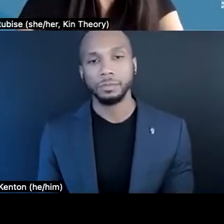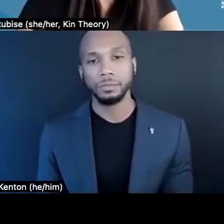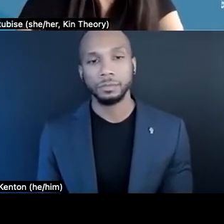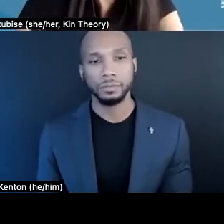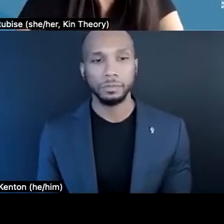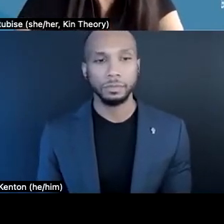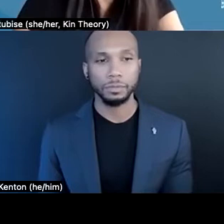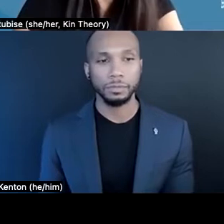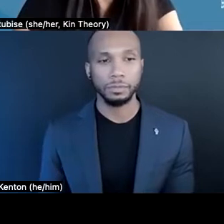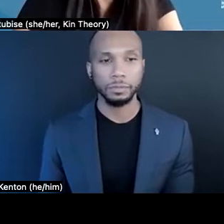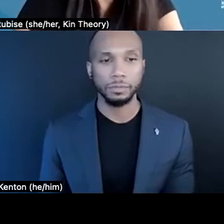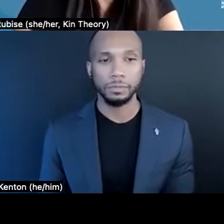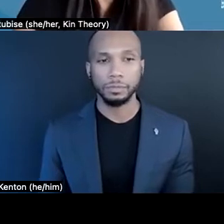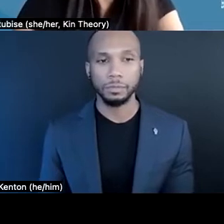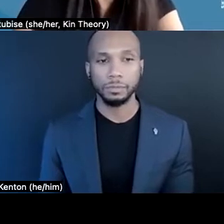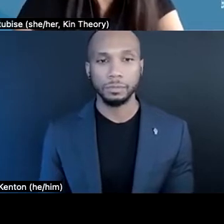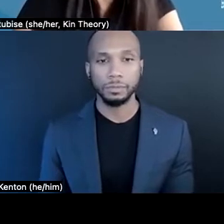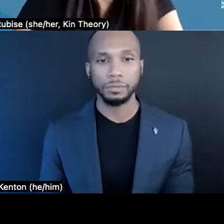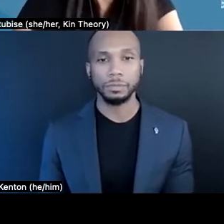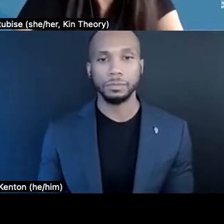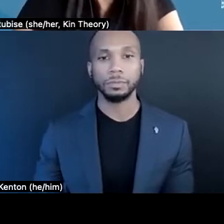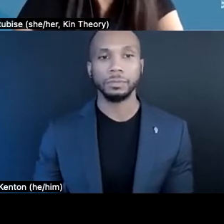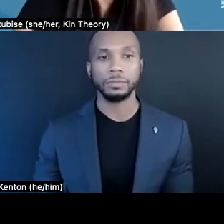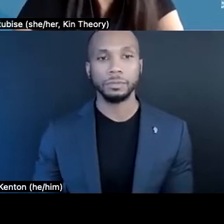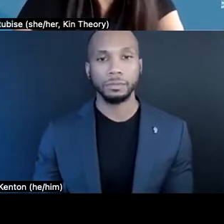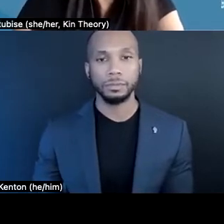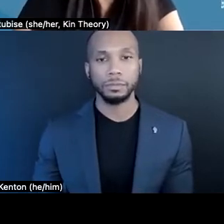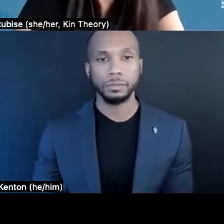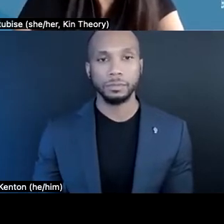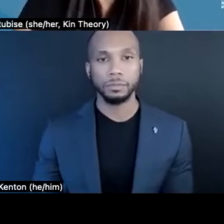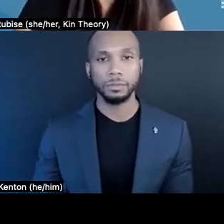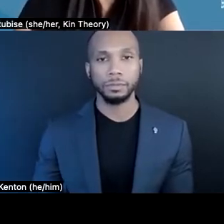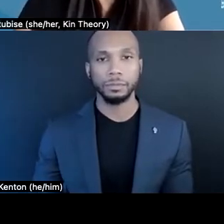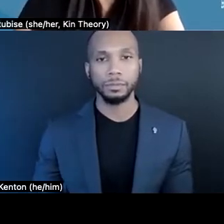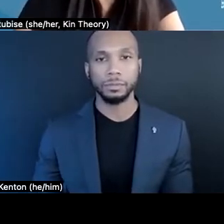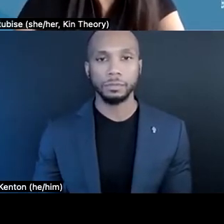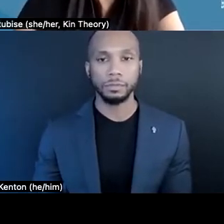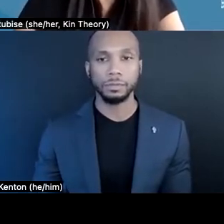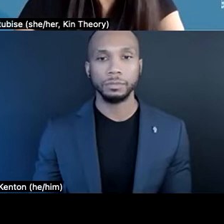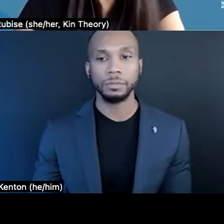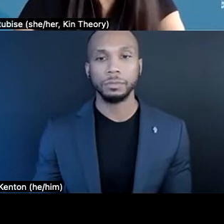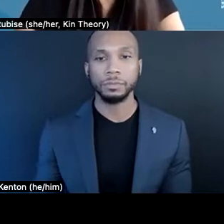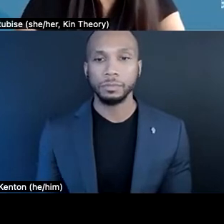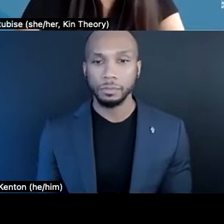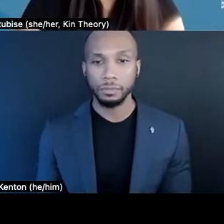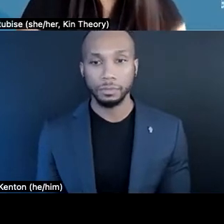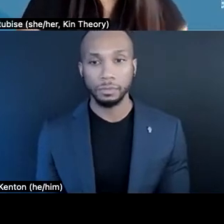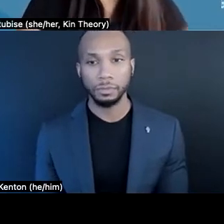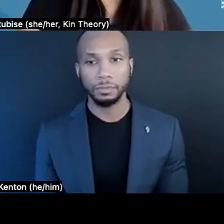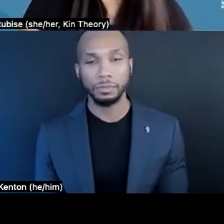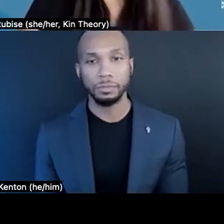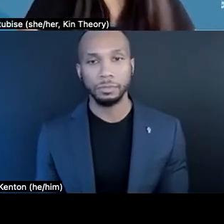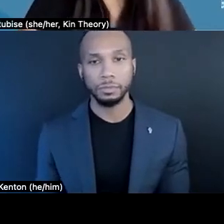que busca en la historia, busca ese hilo conductor para traer la historia hacia el